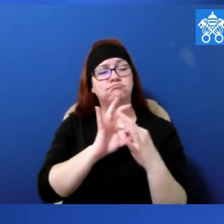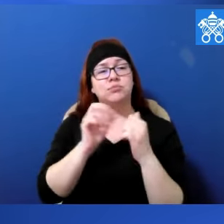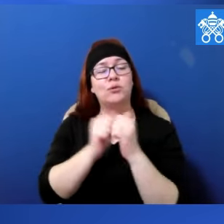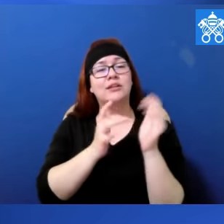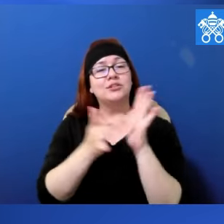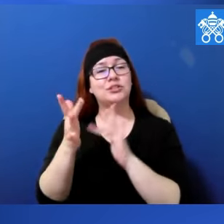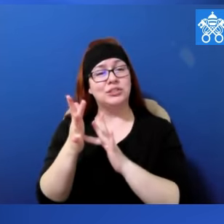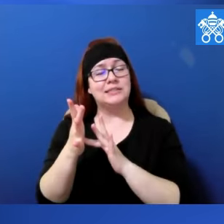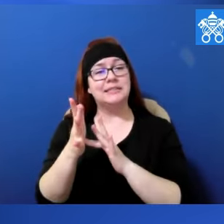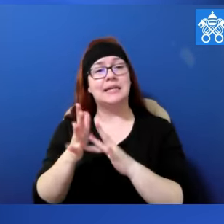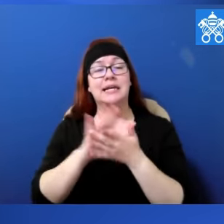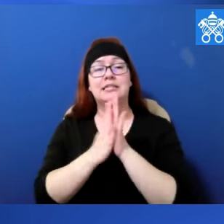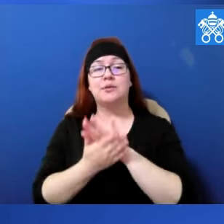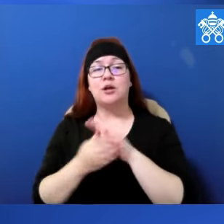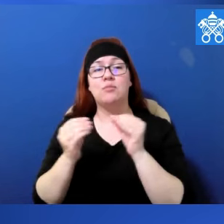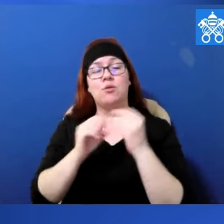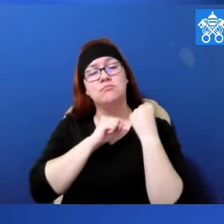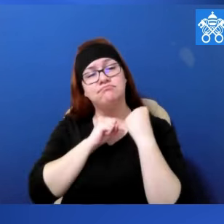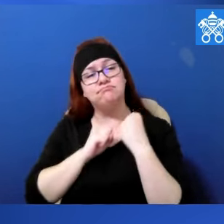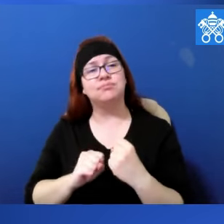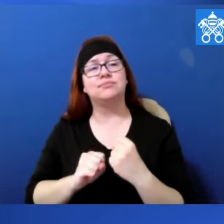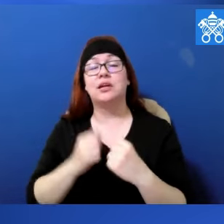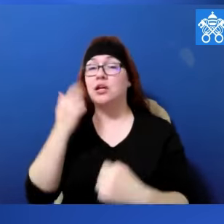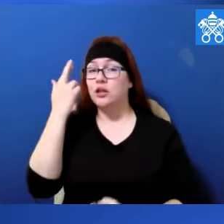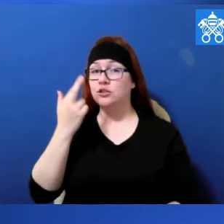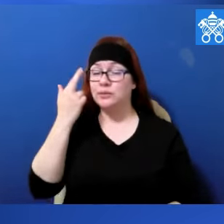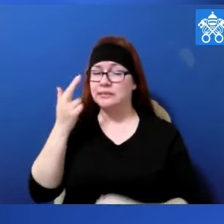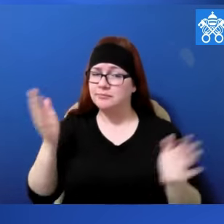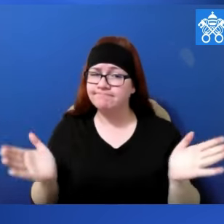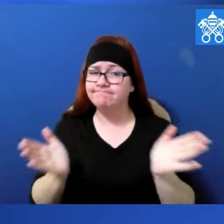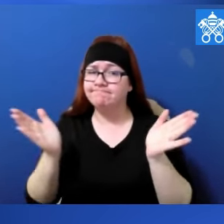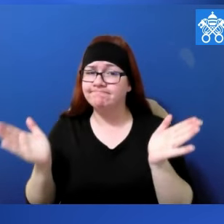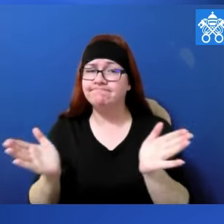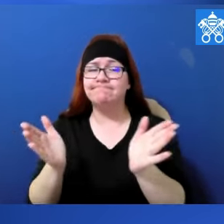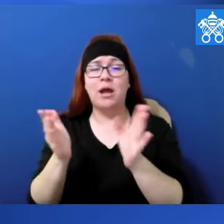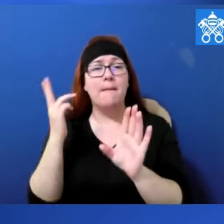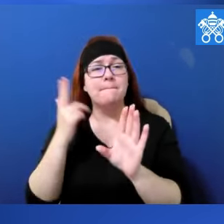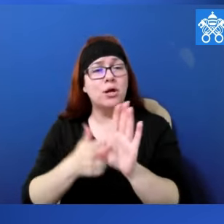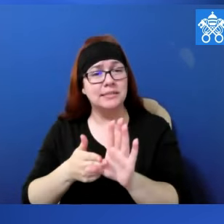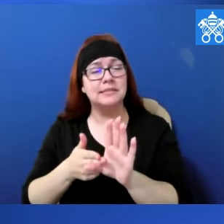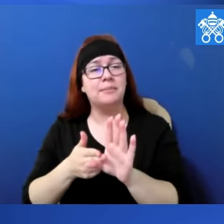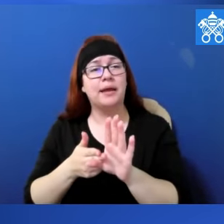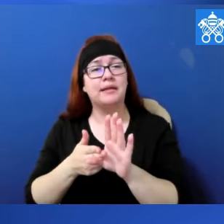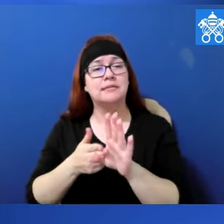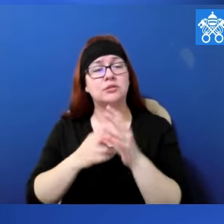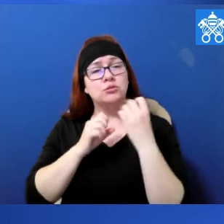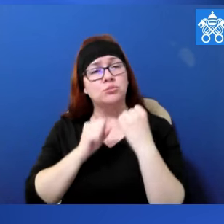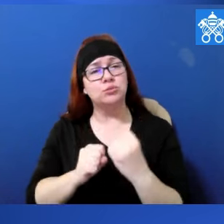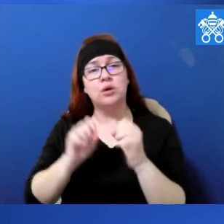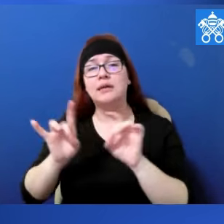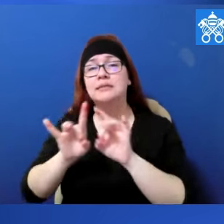has become more intimate and is nourished by the Eucharist. This is why I encourage you to participate